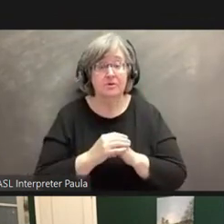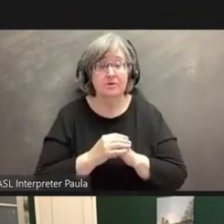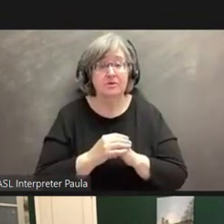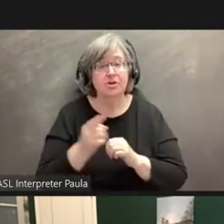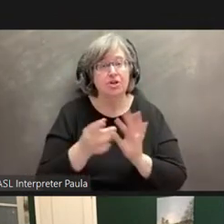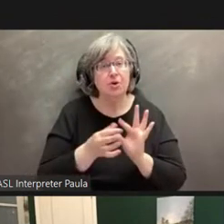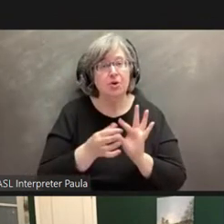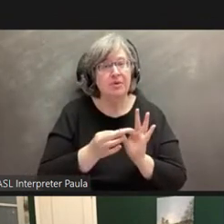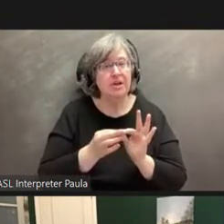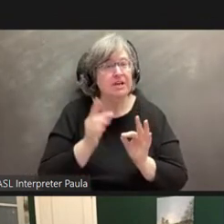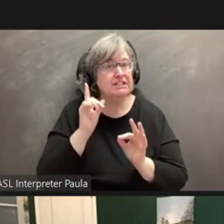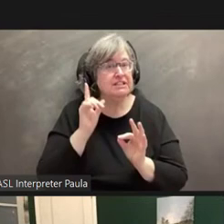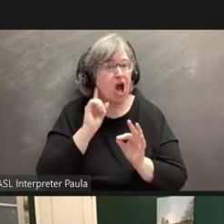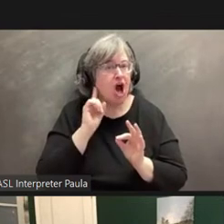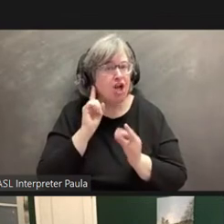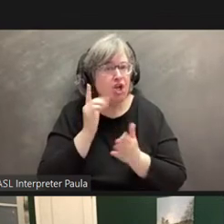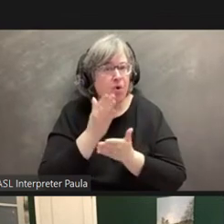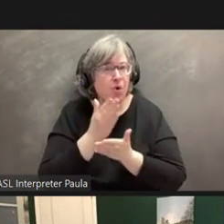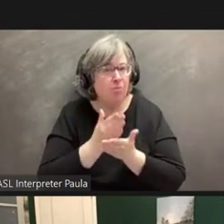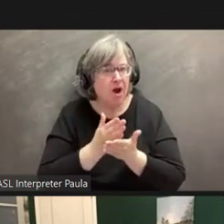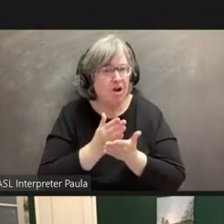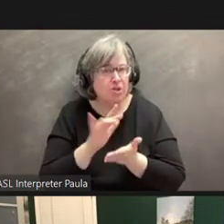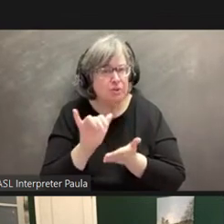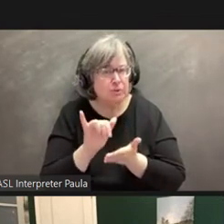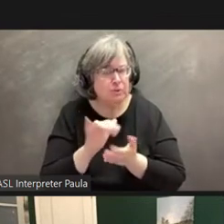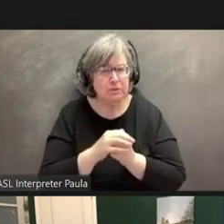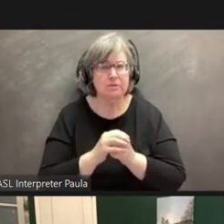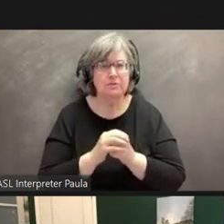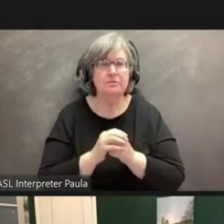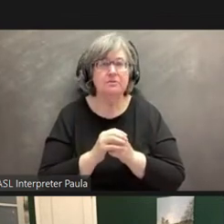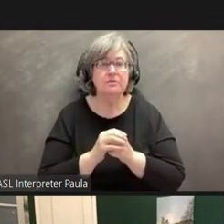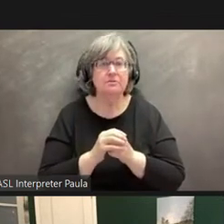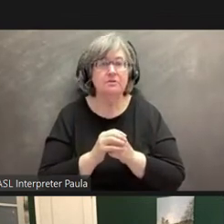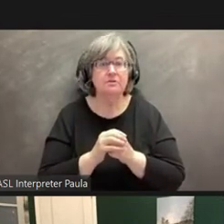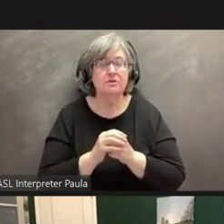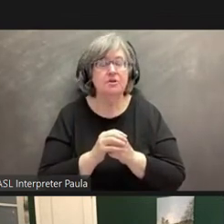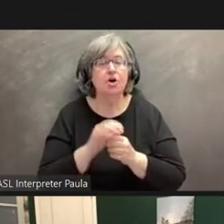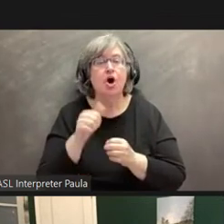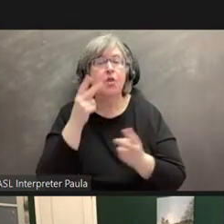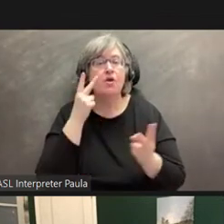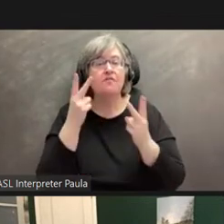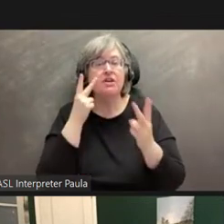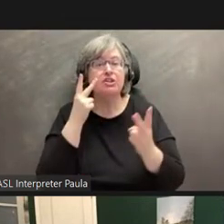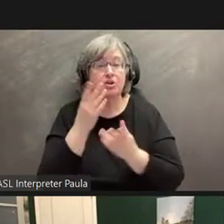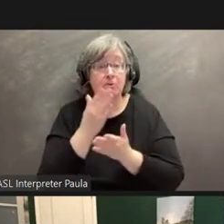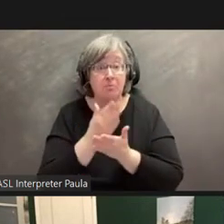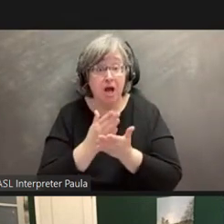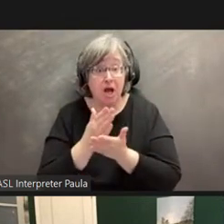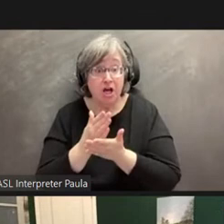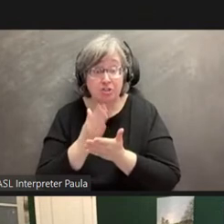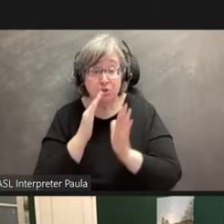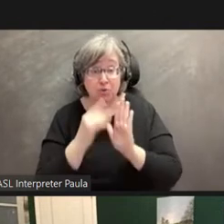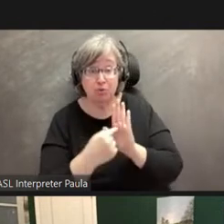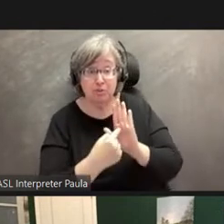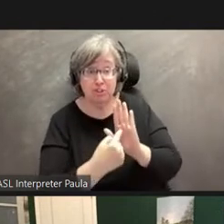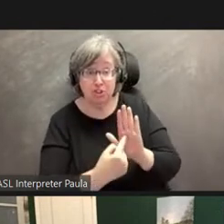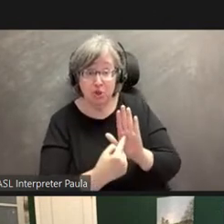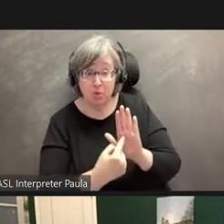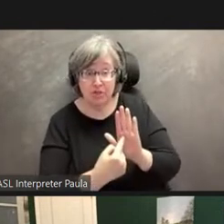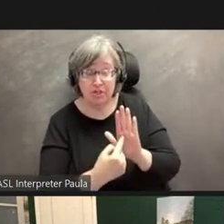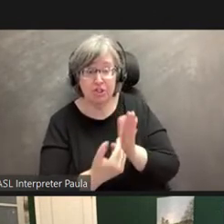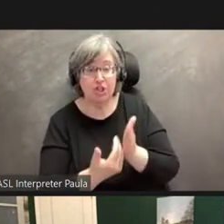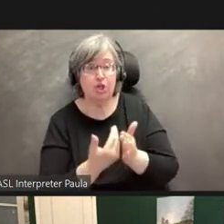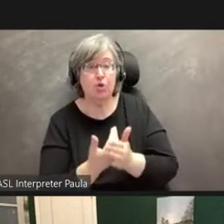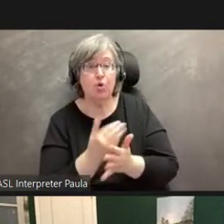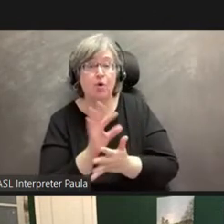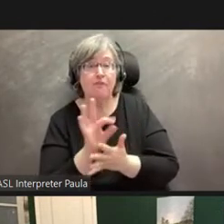mentioned audio components, but I was wondering if there's other visual components that are going to be on the display that are new features